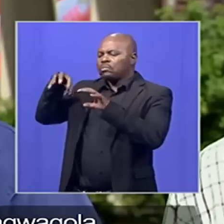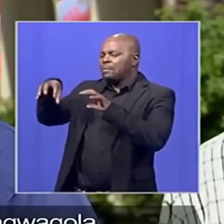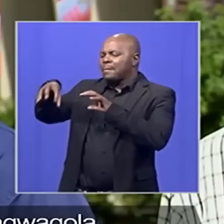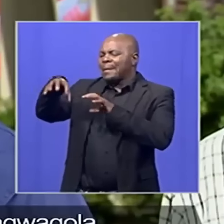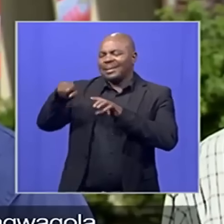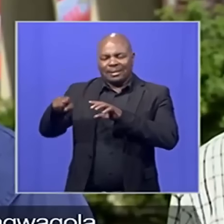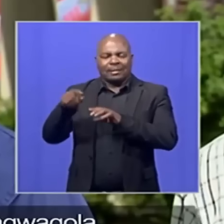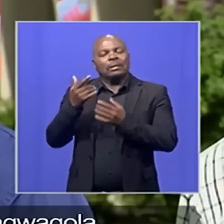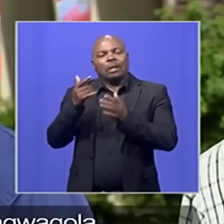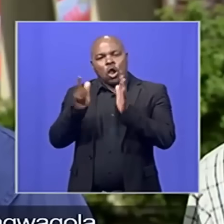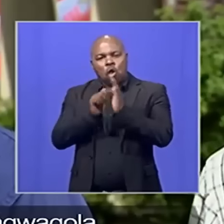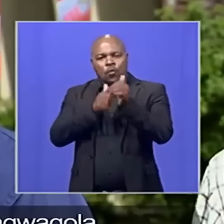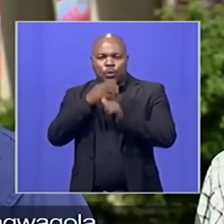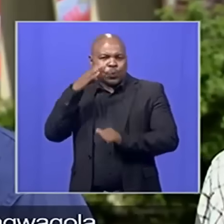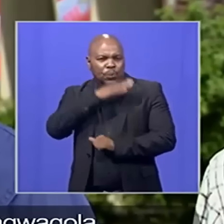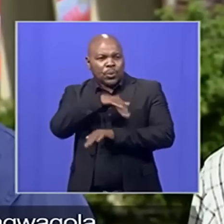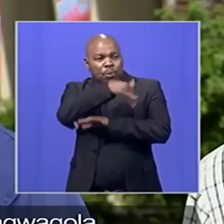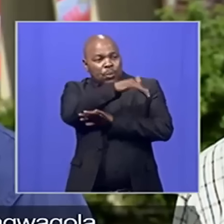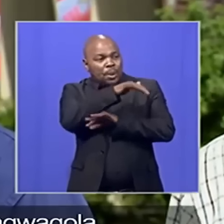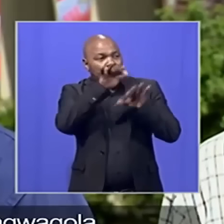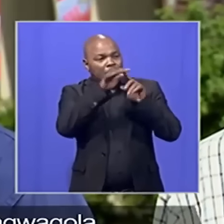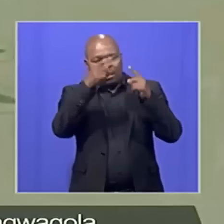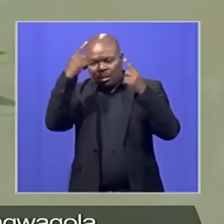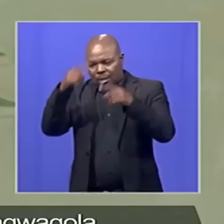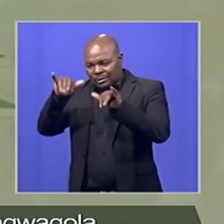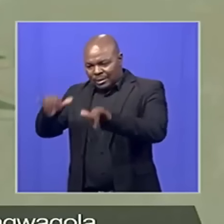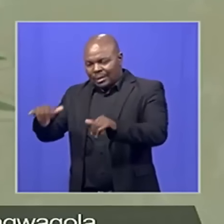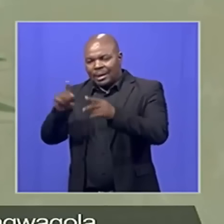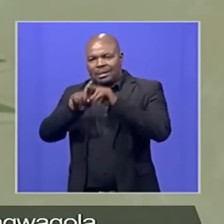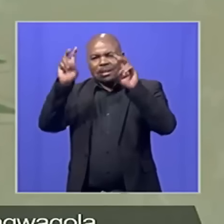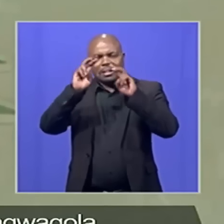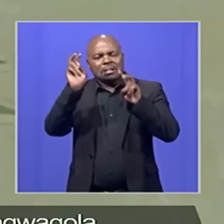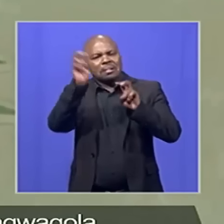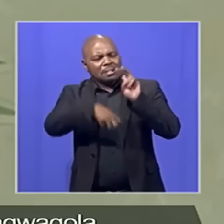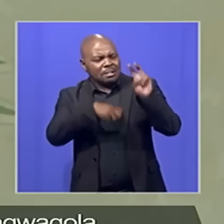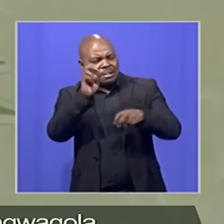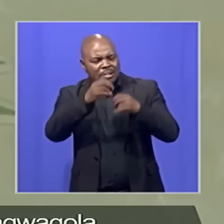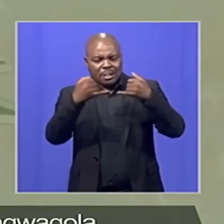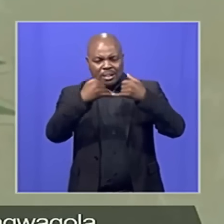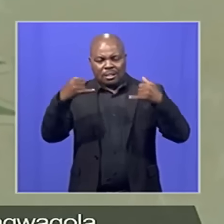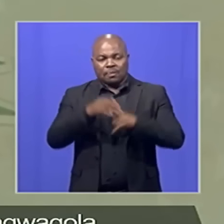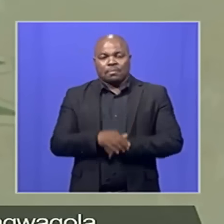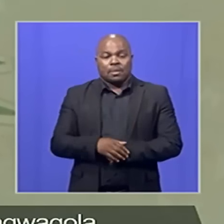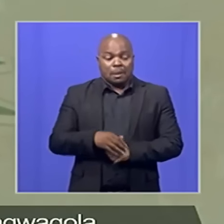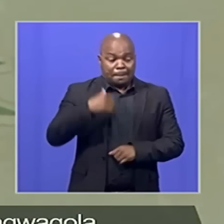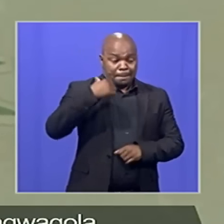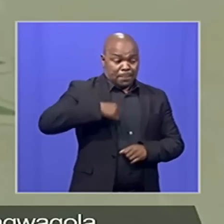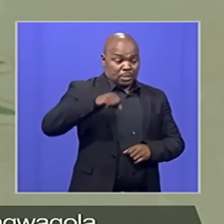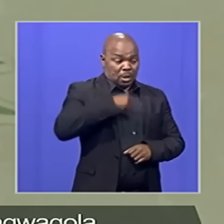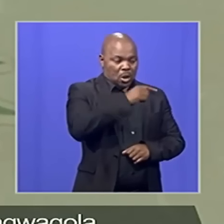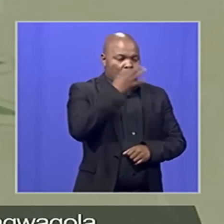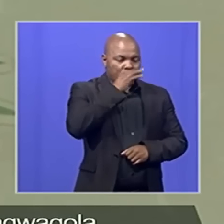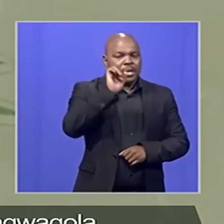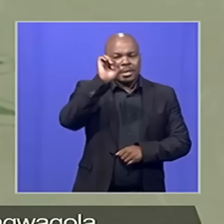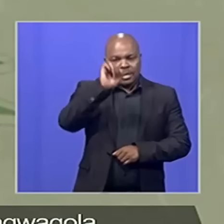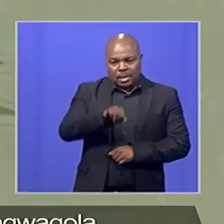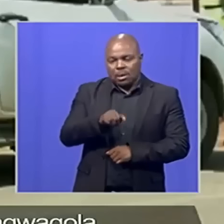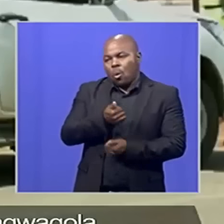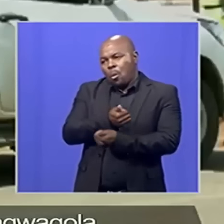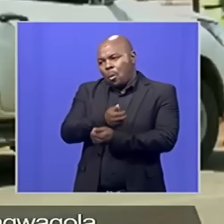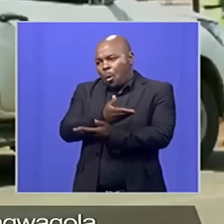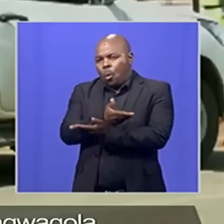about illegal foreigners staying in the area. It's about cable theft. O sa le bjalo masepala wa Tshwane o netefaleditše badudi gore ba kgonne go buša mohlagase mafelong